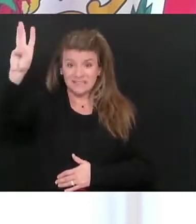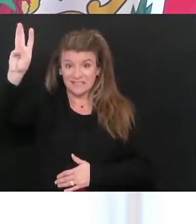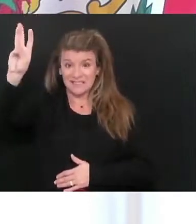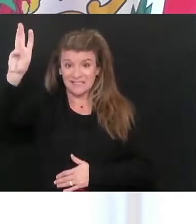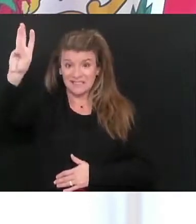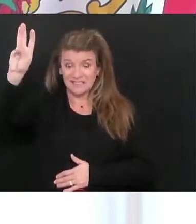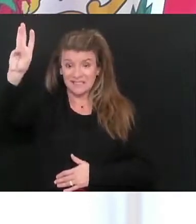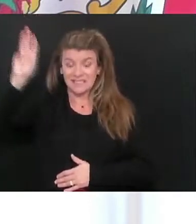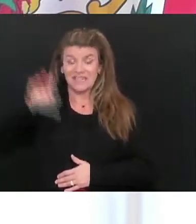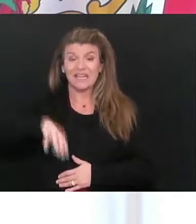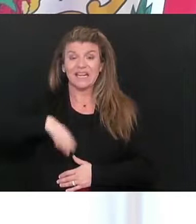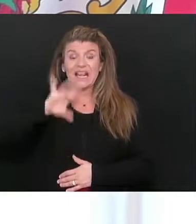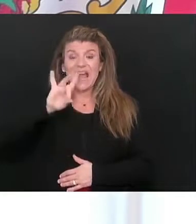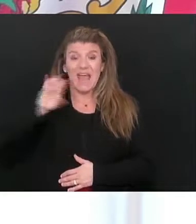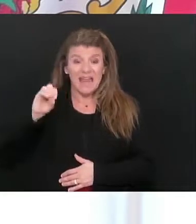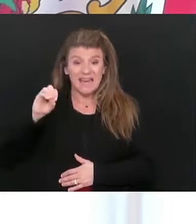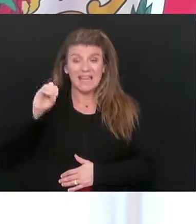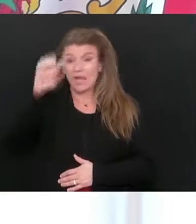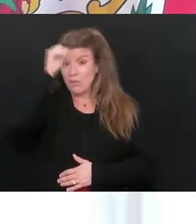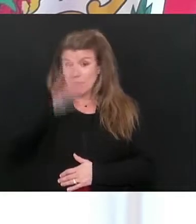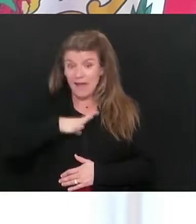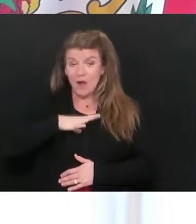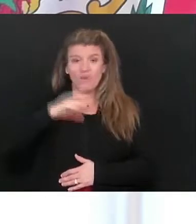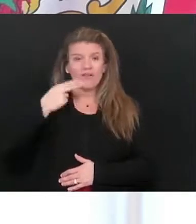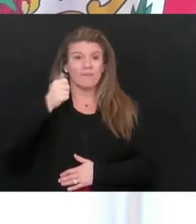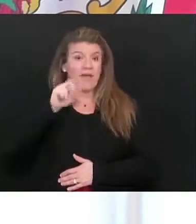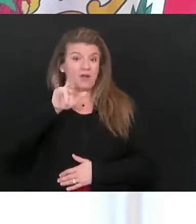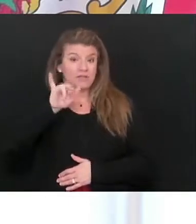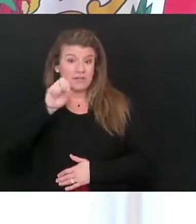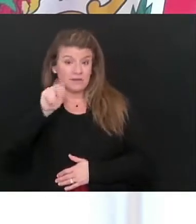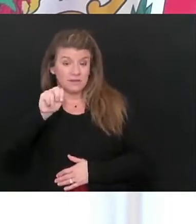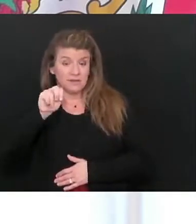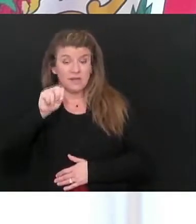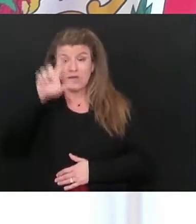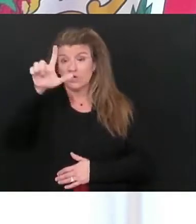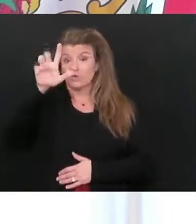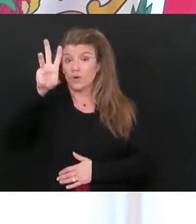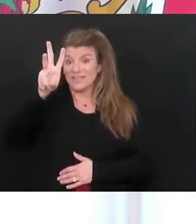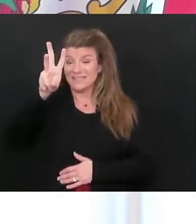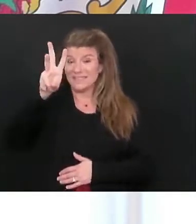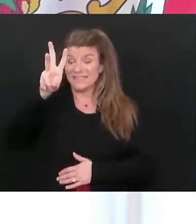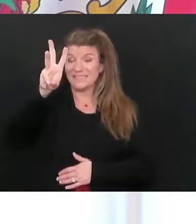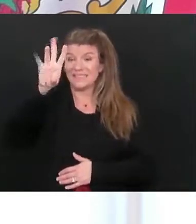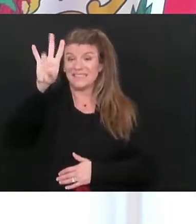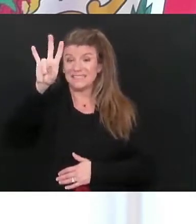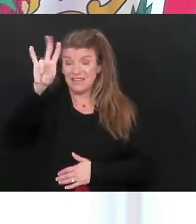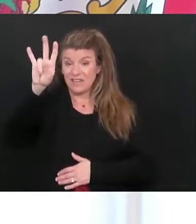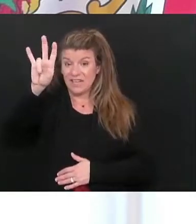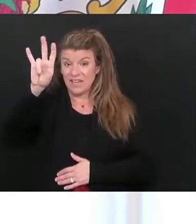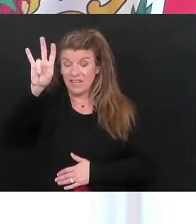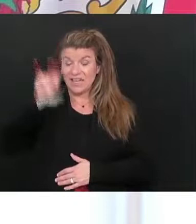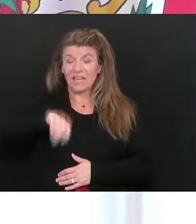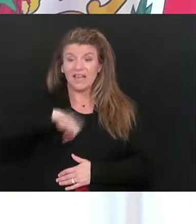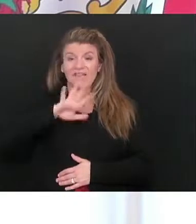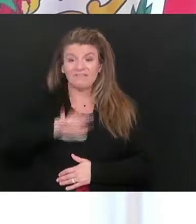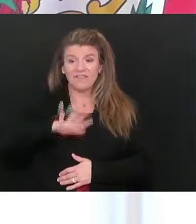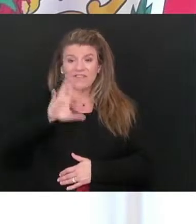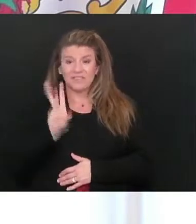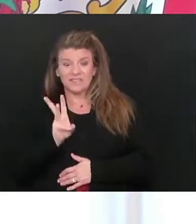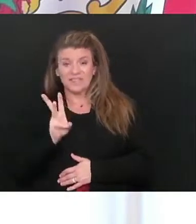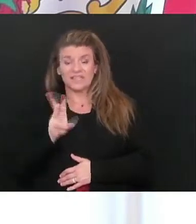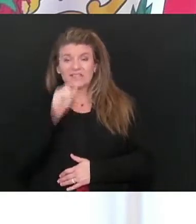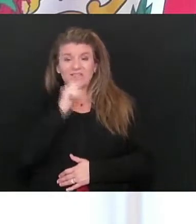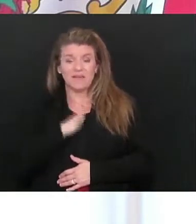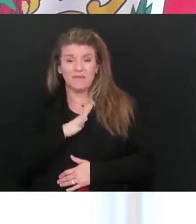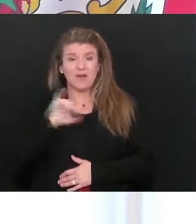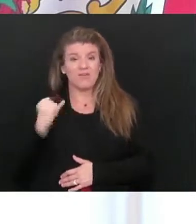death is an 80-year-old male from Harrison County. Our 2,617th death is a 56-year-old